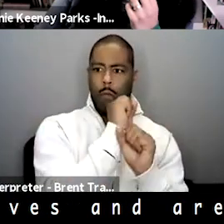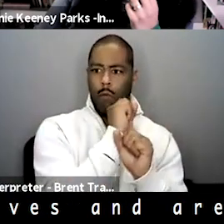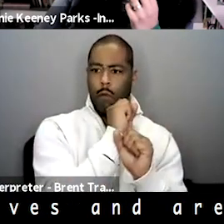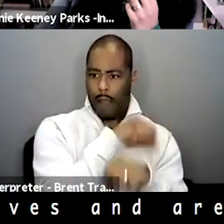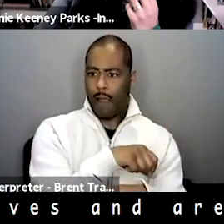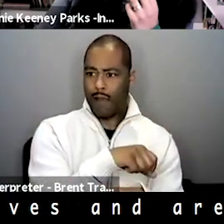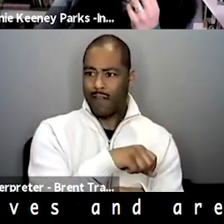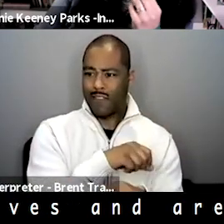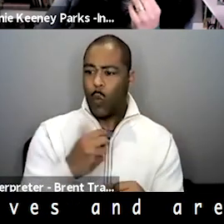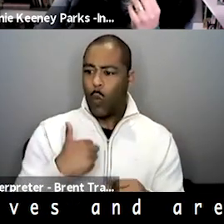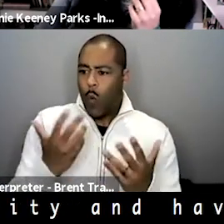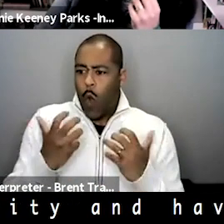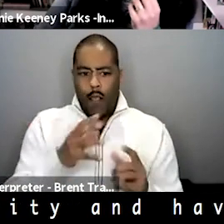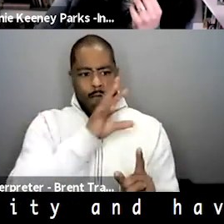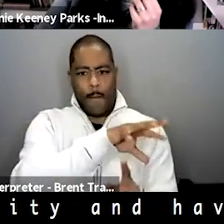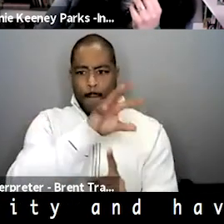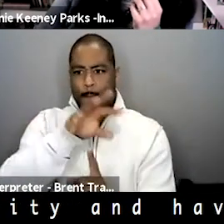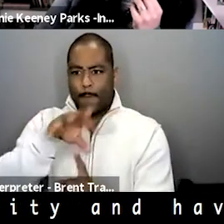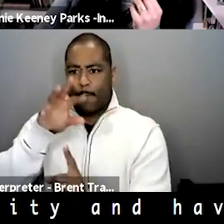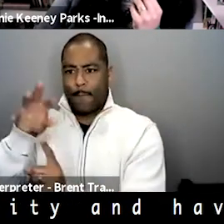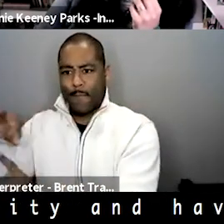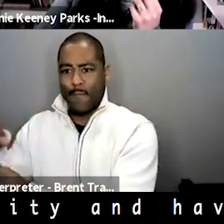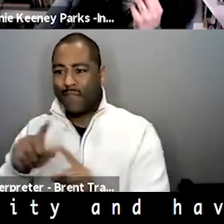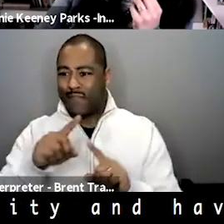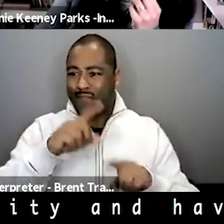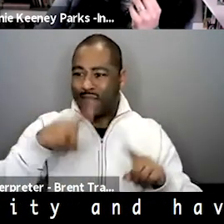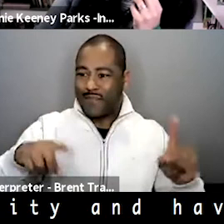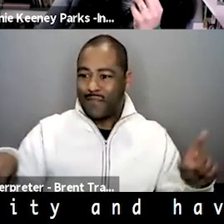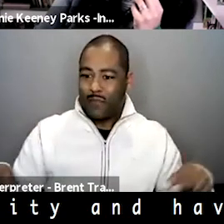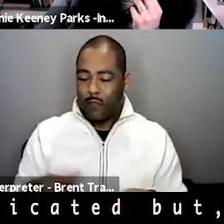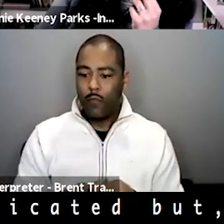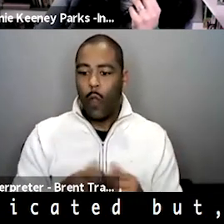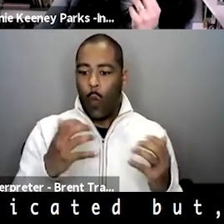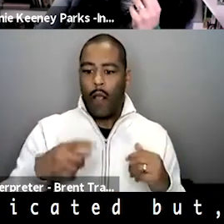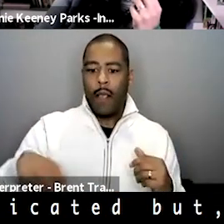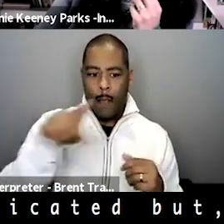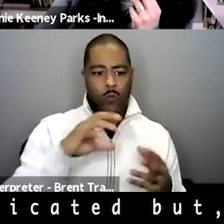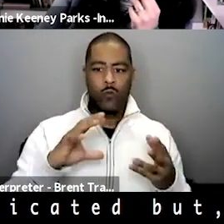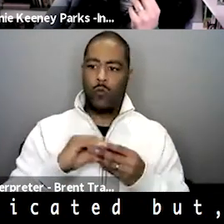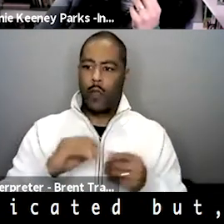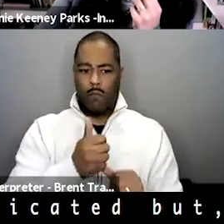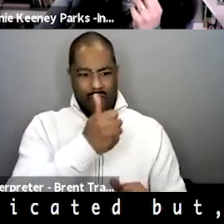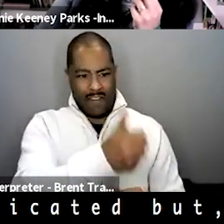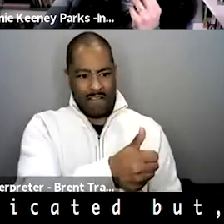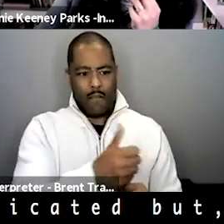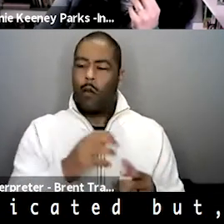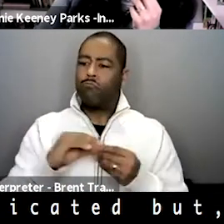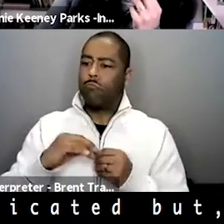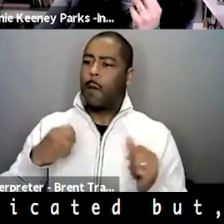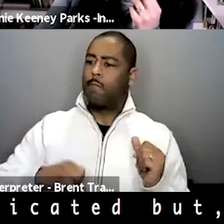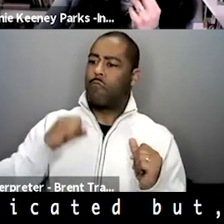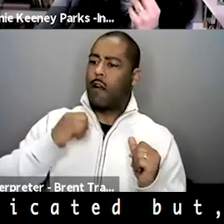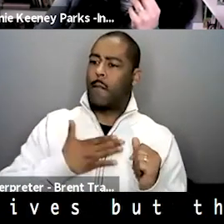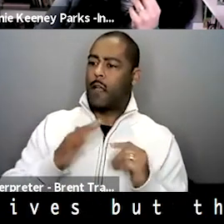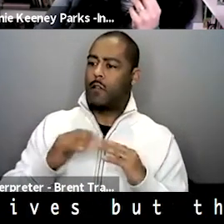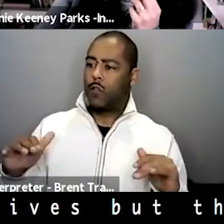for themselves and are proud of neurodiversity and having, you know, complicated